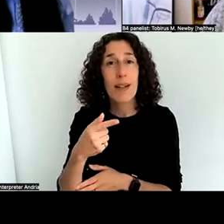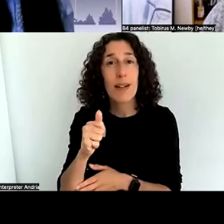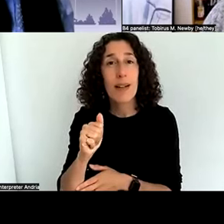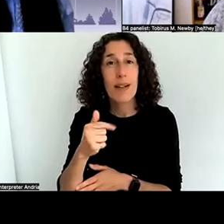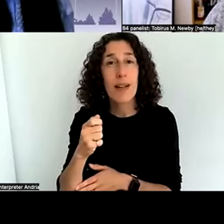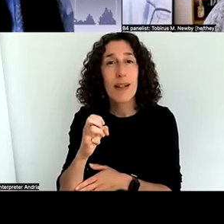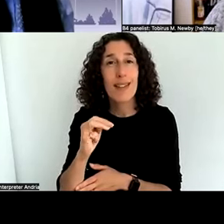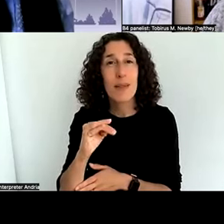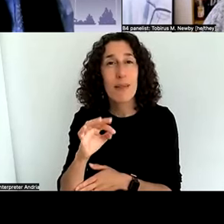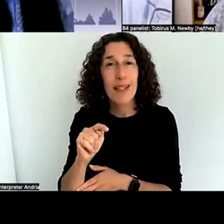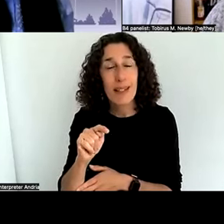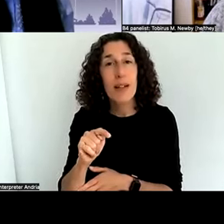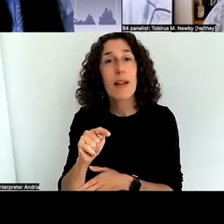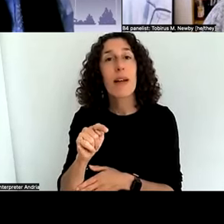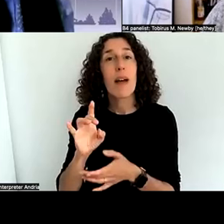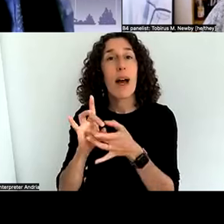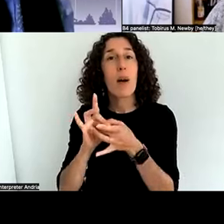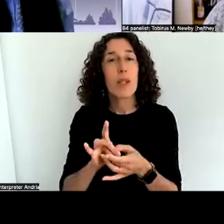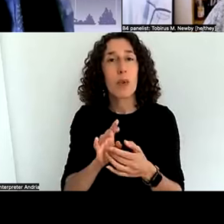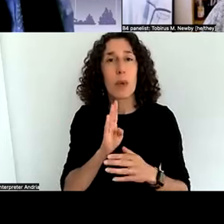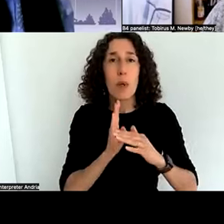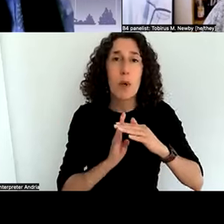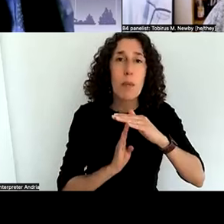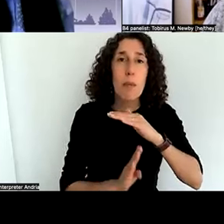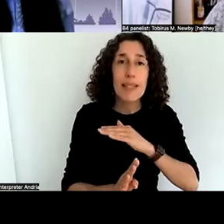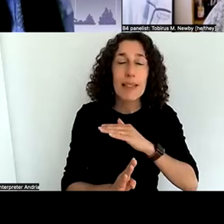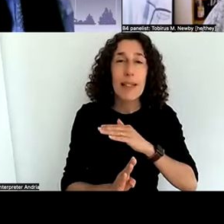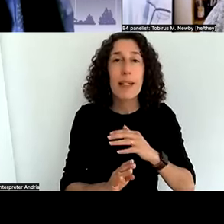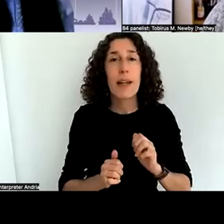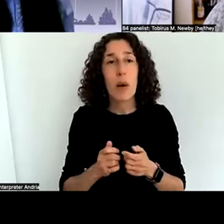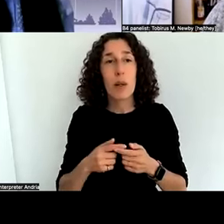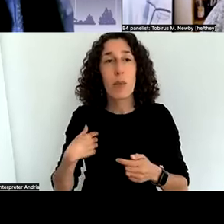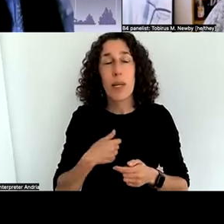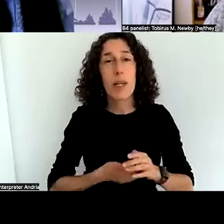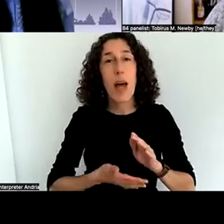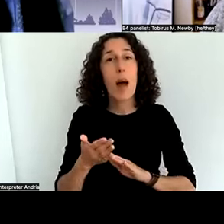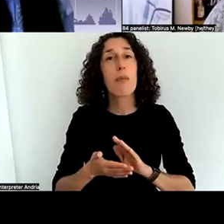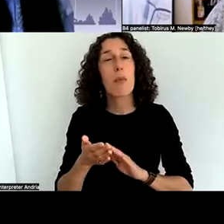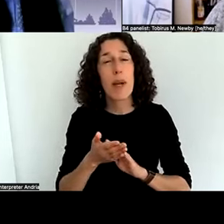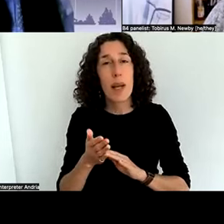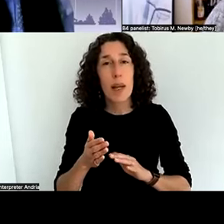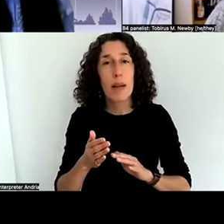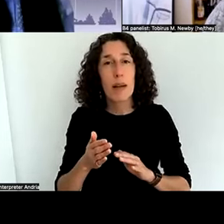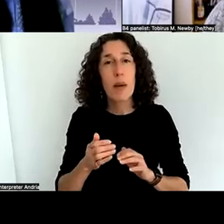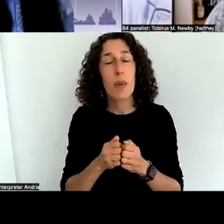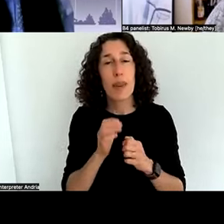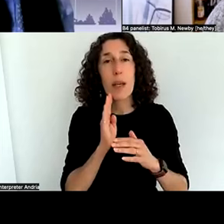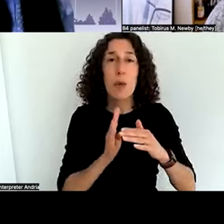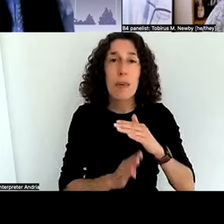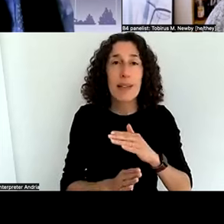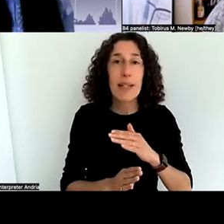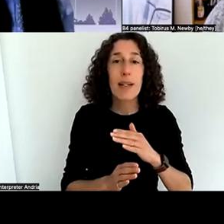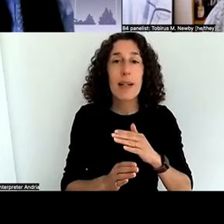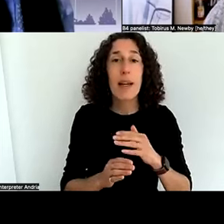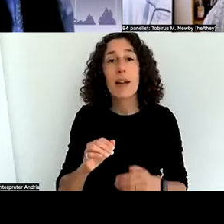significant role in how we operate, I just really appreciate that. Lucy, you know, I would love to